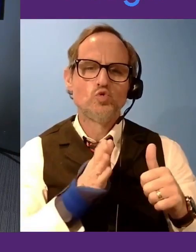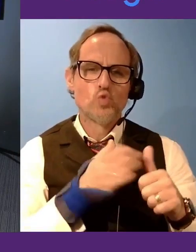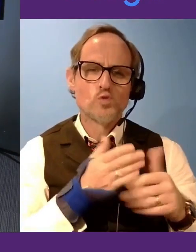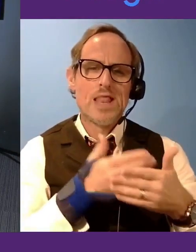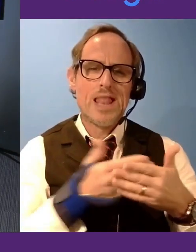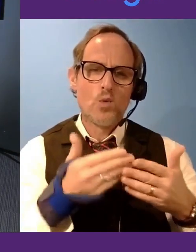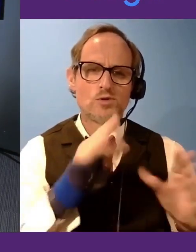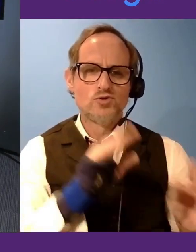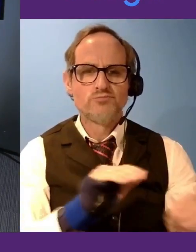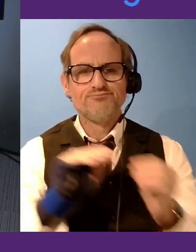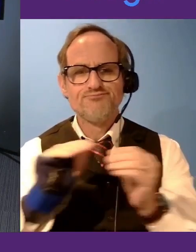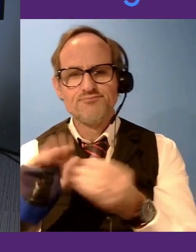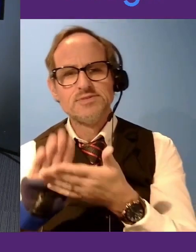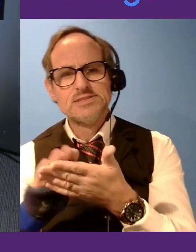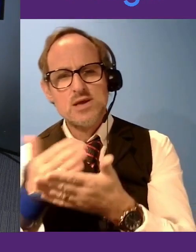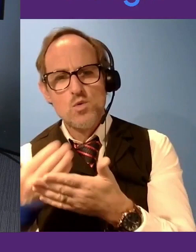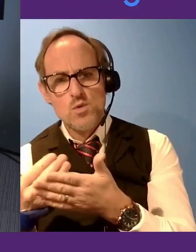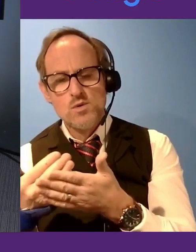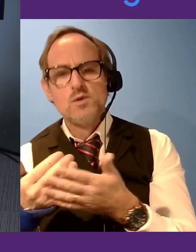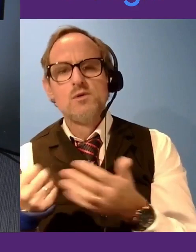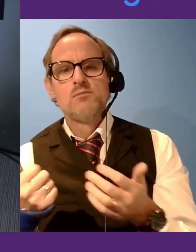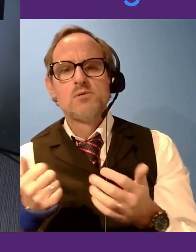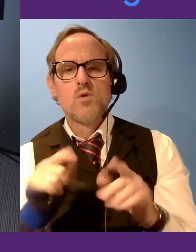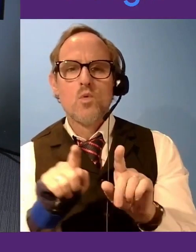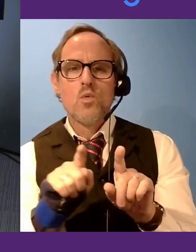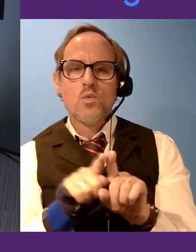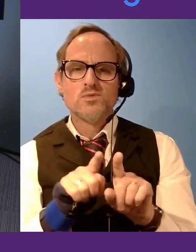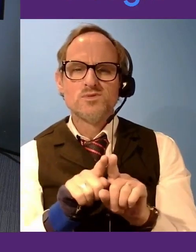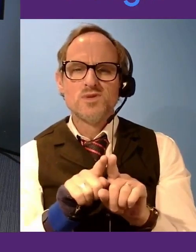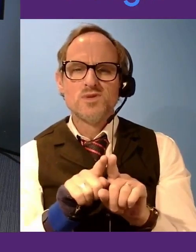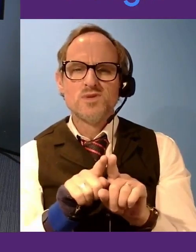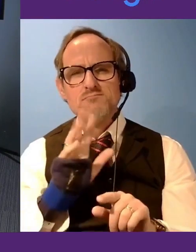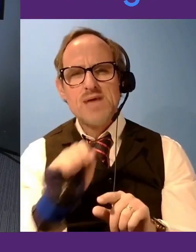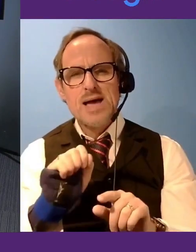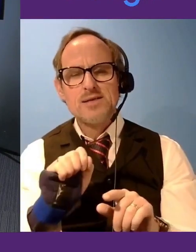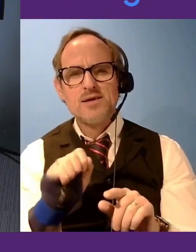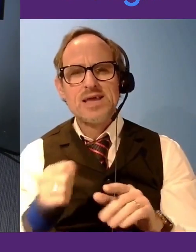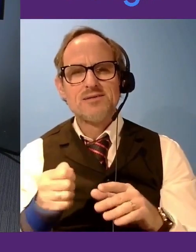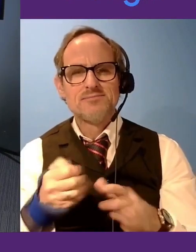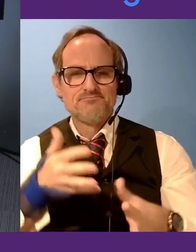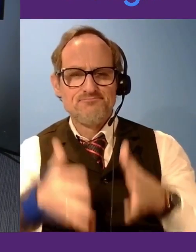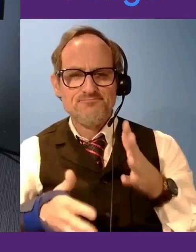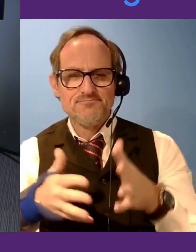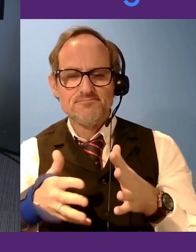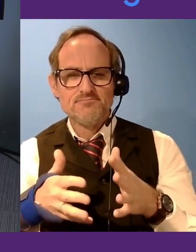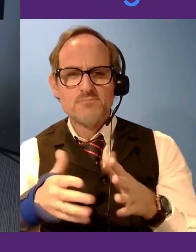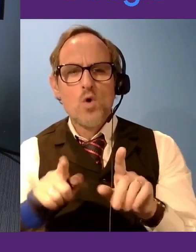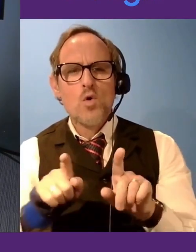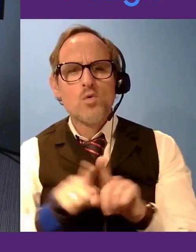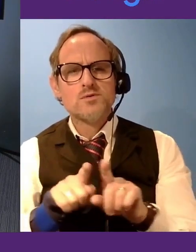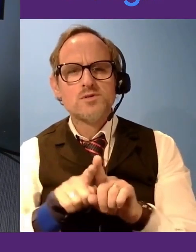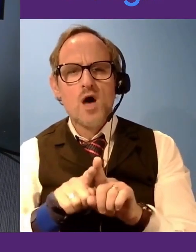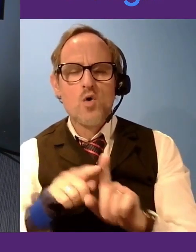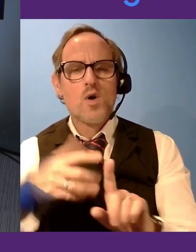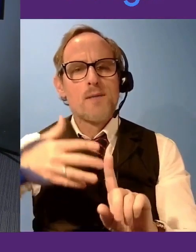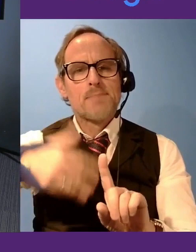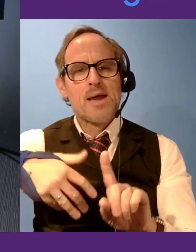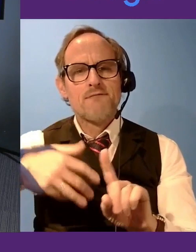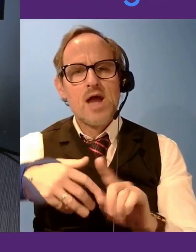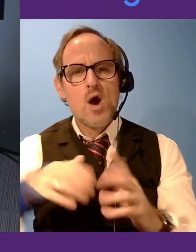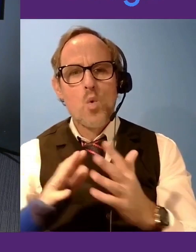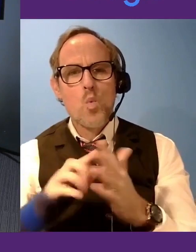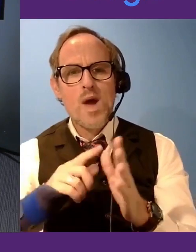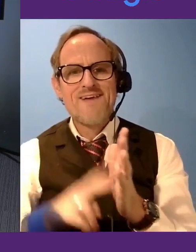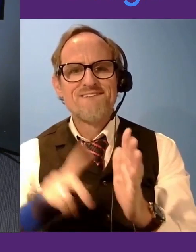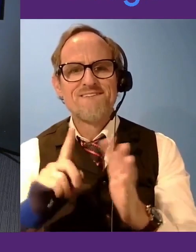German to sign to language in German, but also he does the movements and he has sound as a background behind him. So people can also